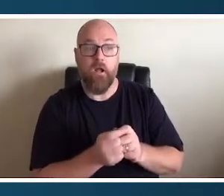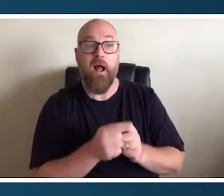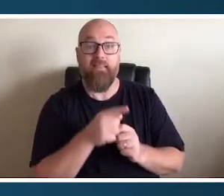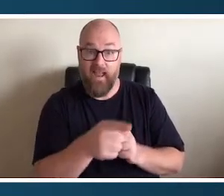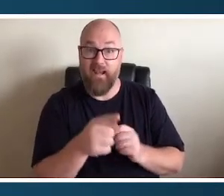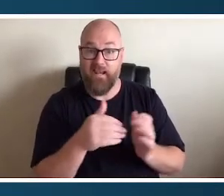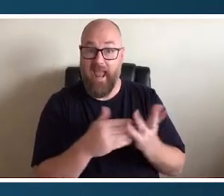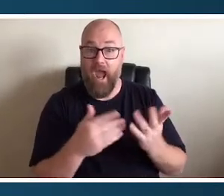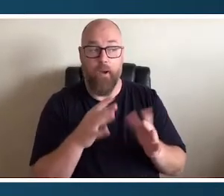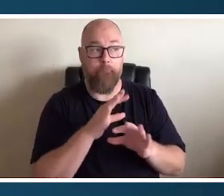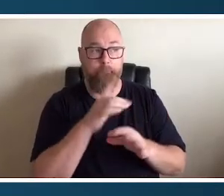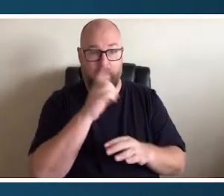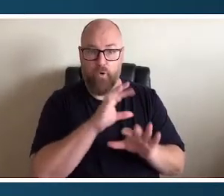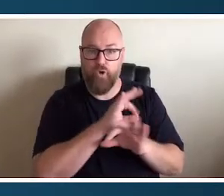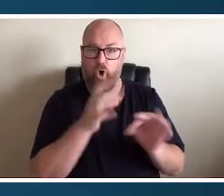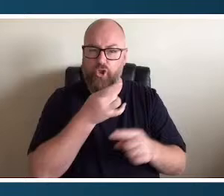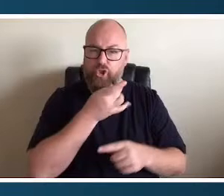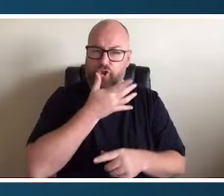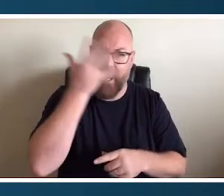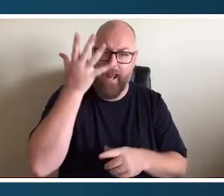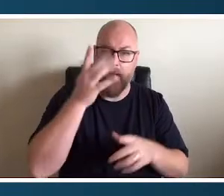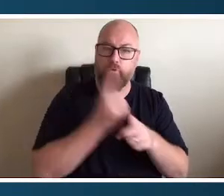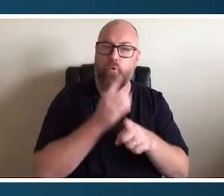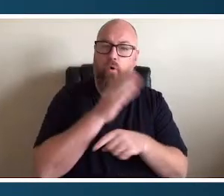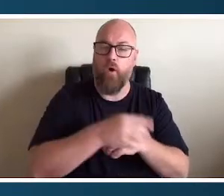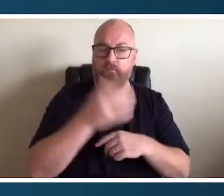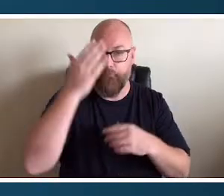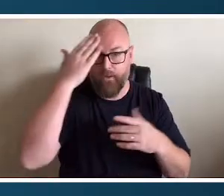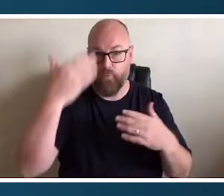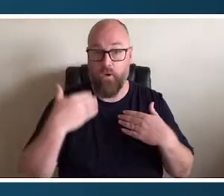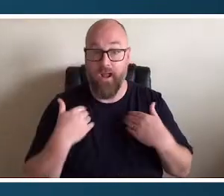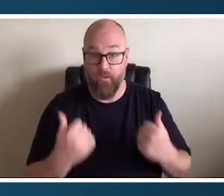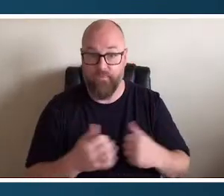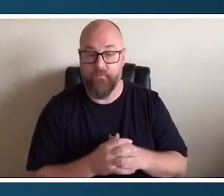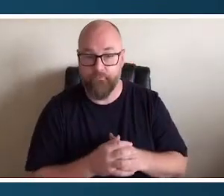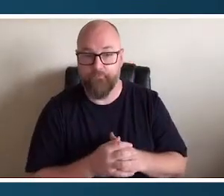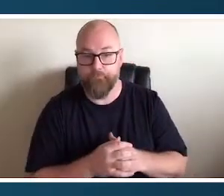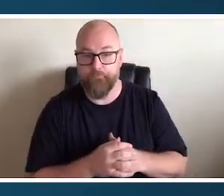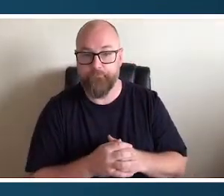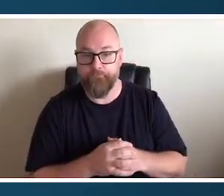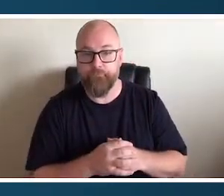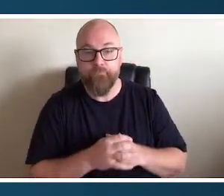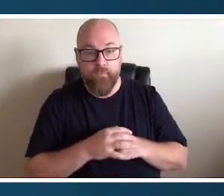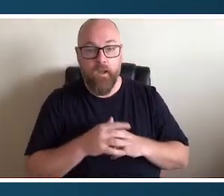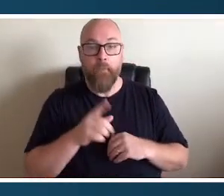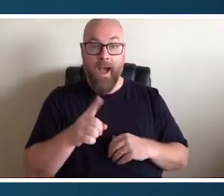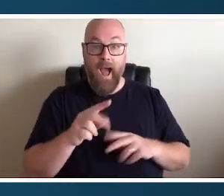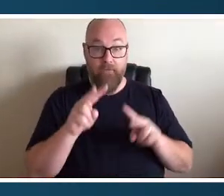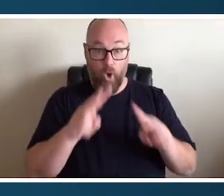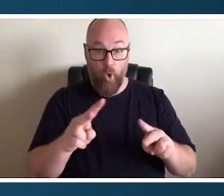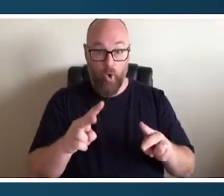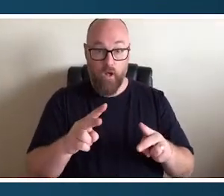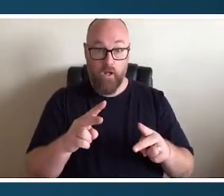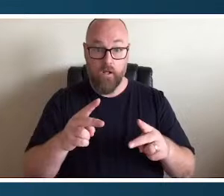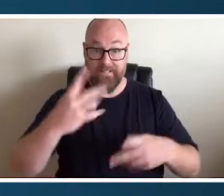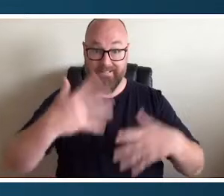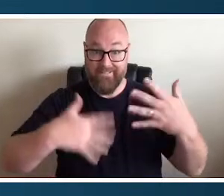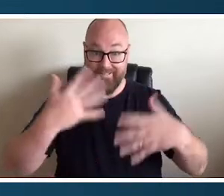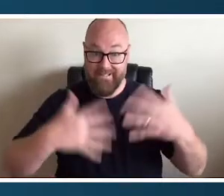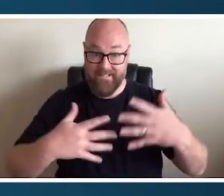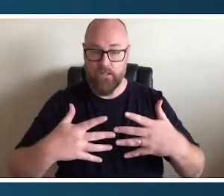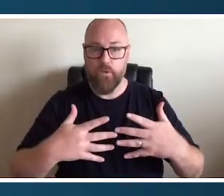longer. Again, in every crisis there is a silver lining. But if we look at the statistics, actually they are very